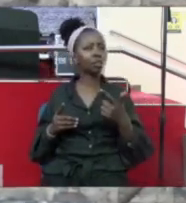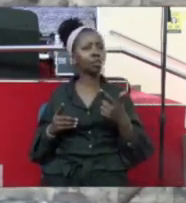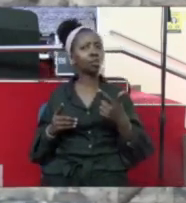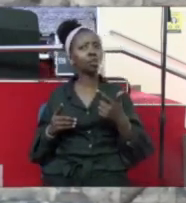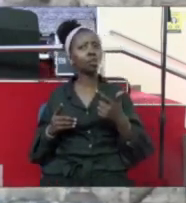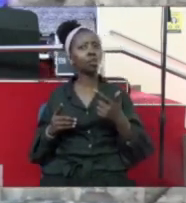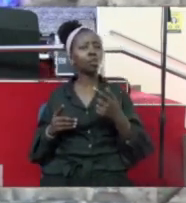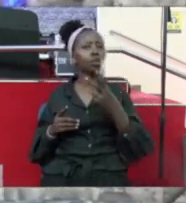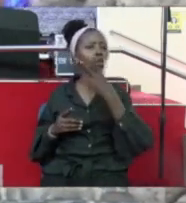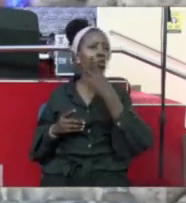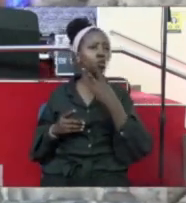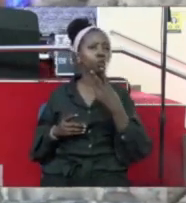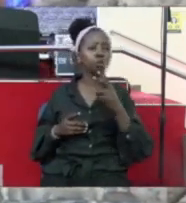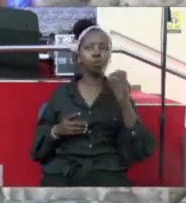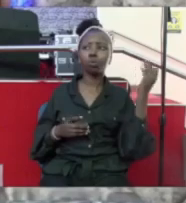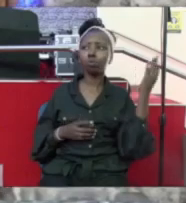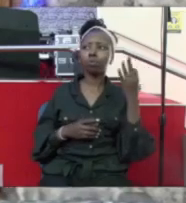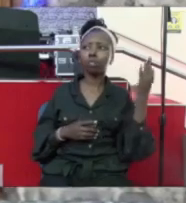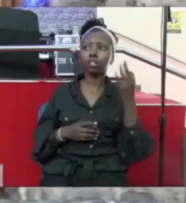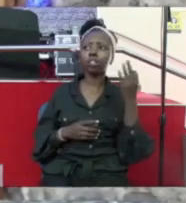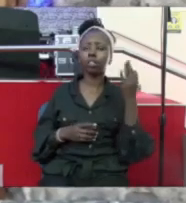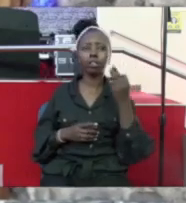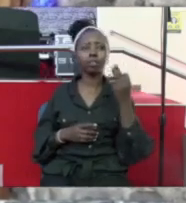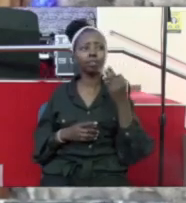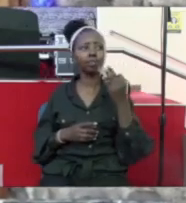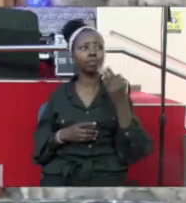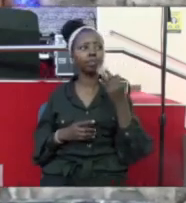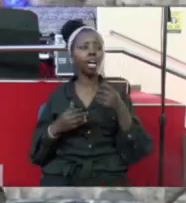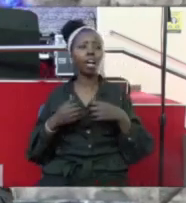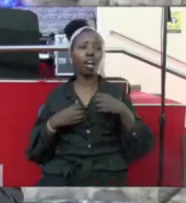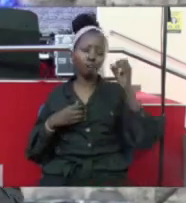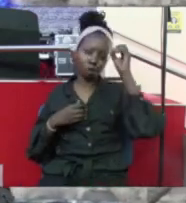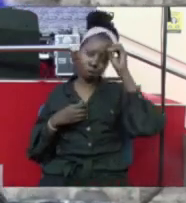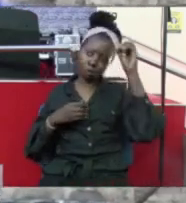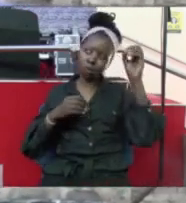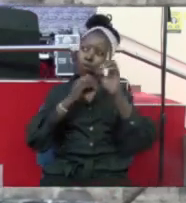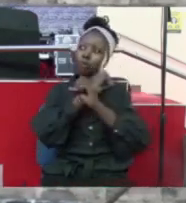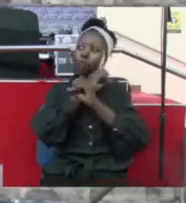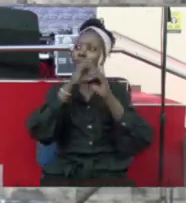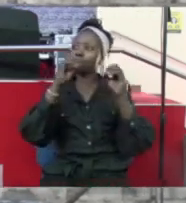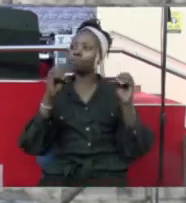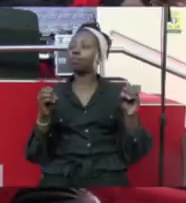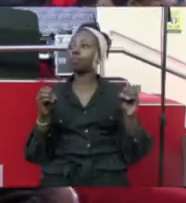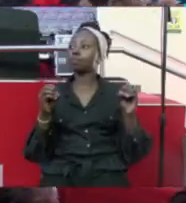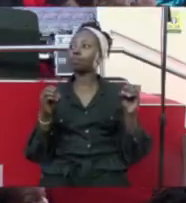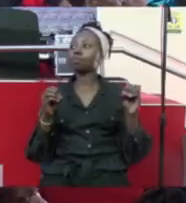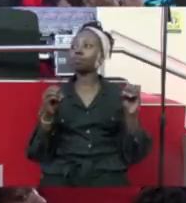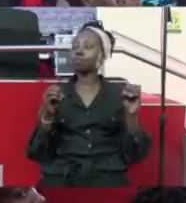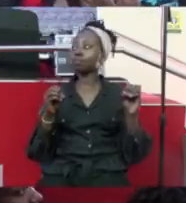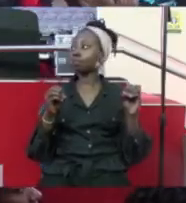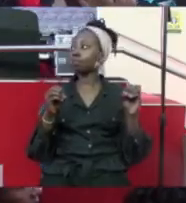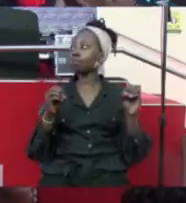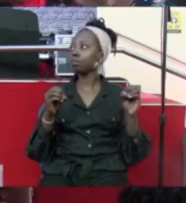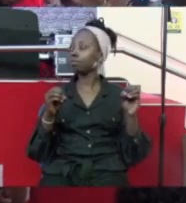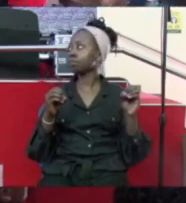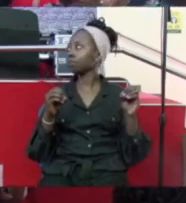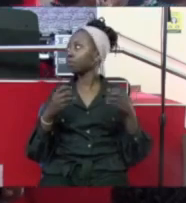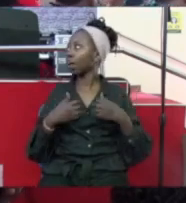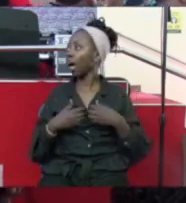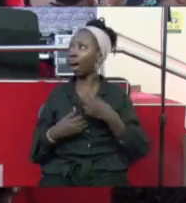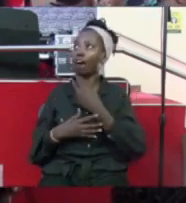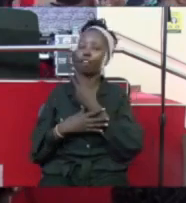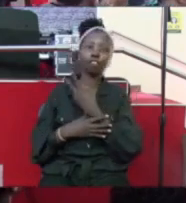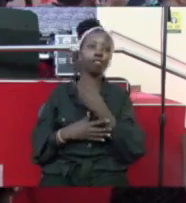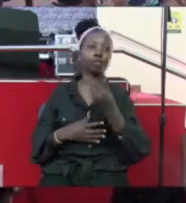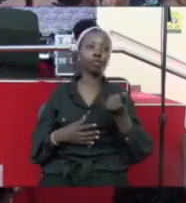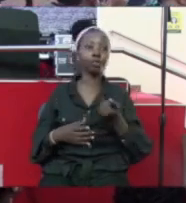preached and I did not give an opportunity. Yes, there's another sister